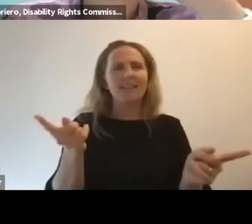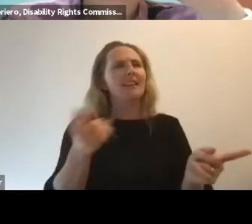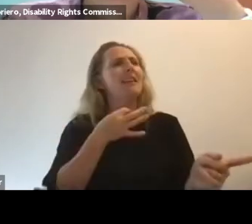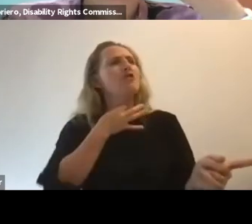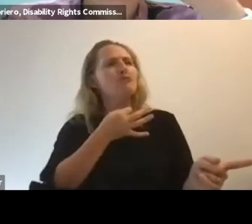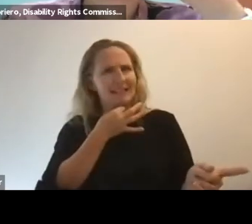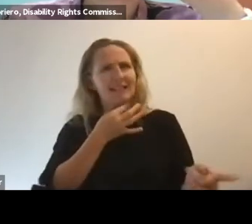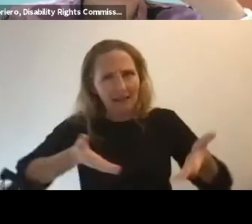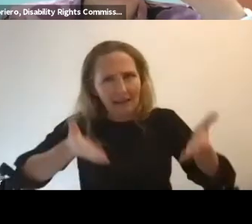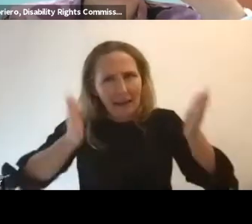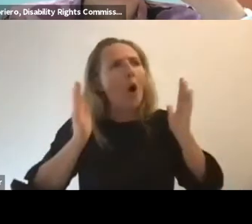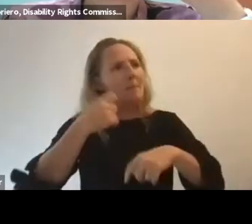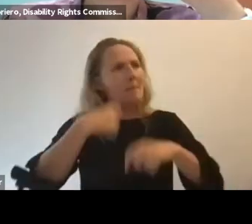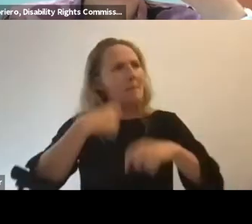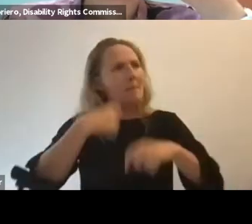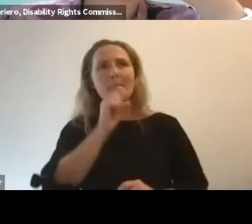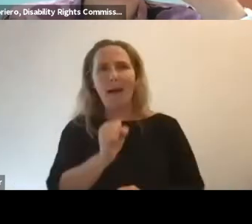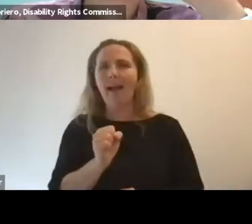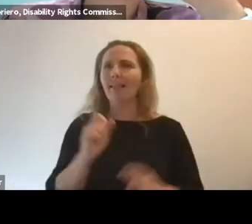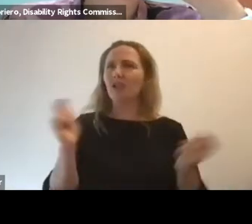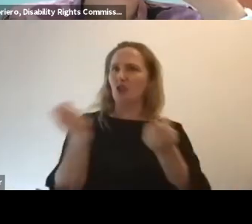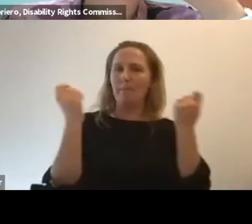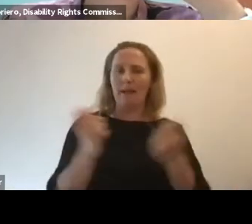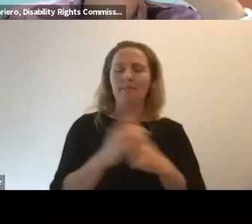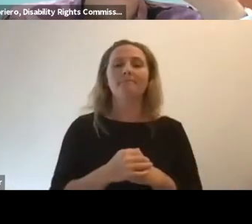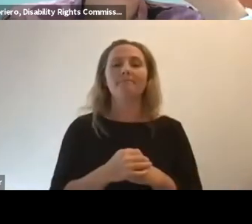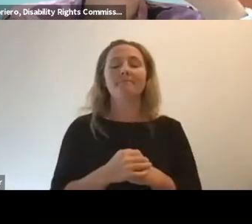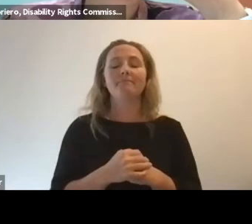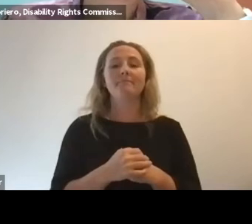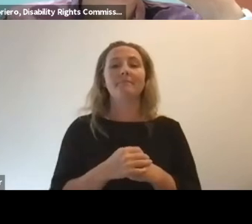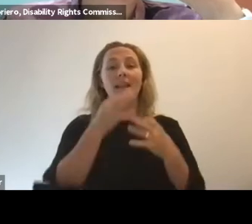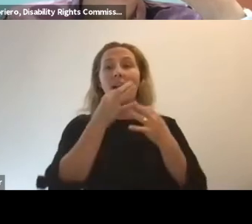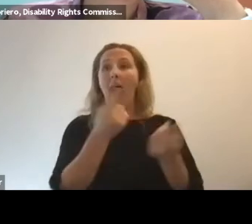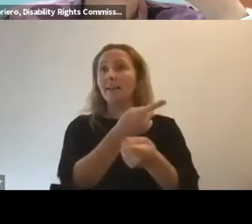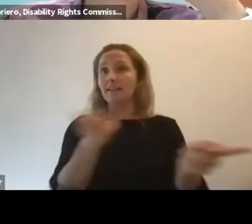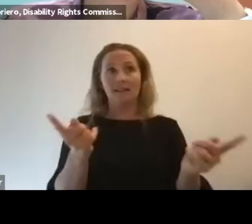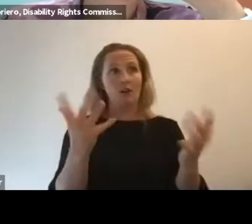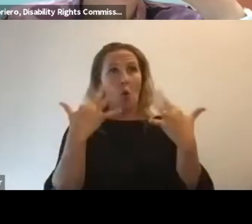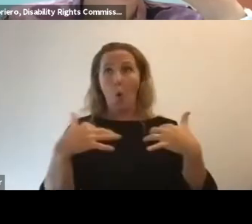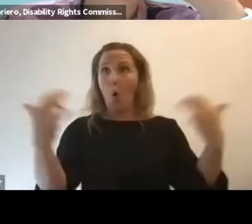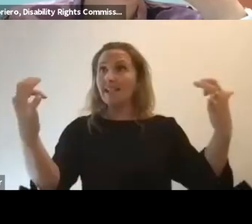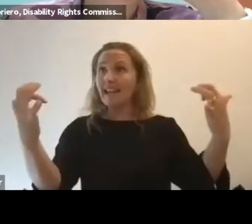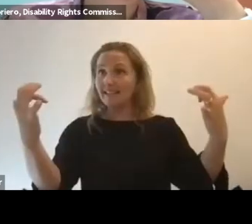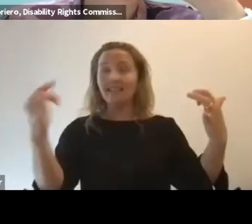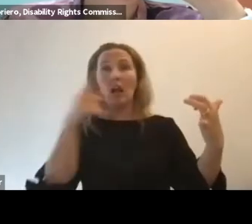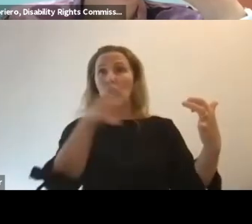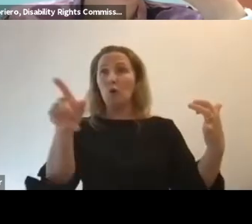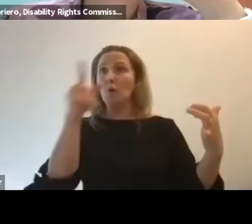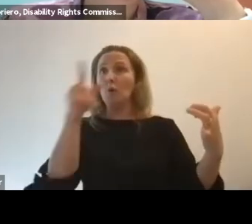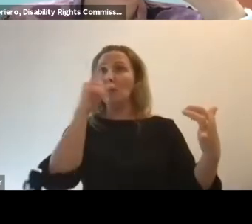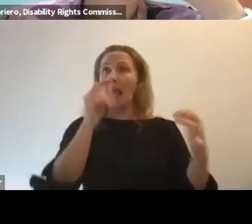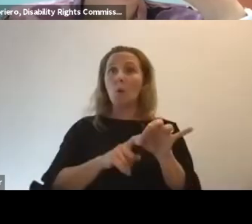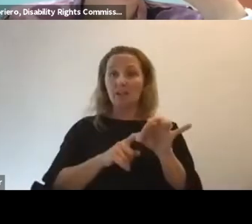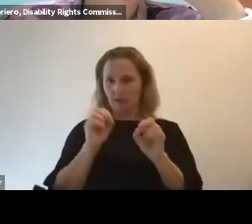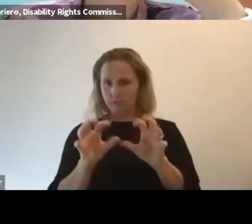our audience to pop any questions you might have as we're talking into the chat, the Q&A. We'll start to